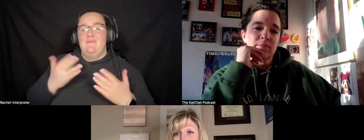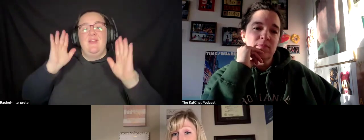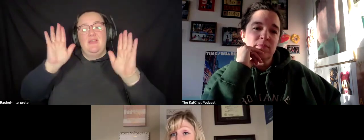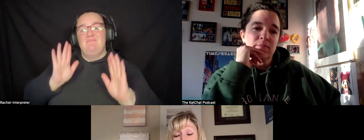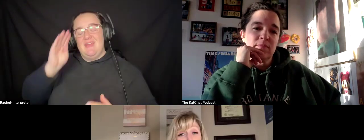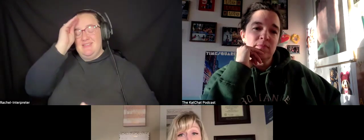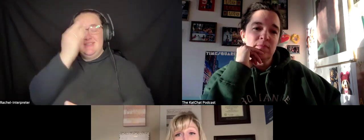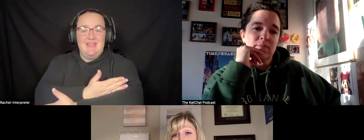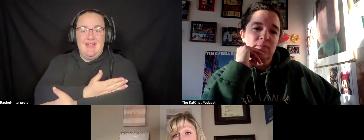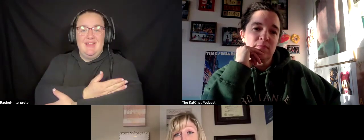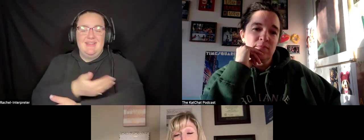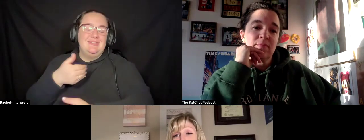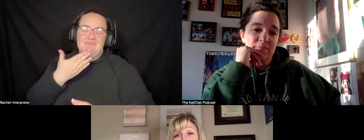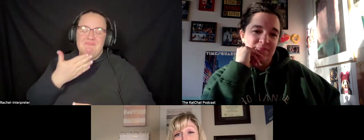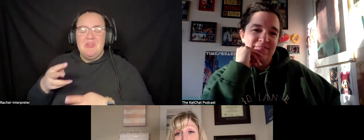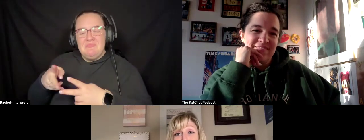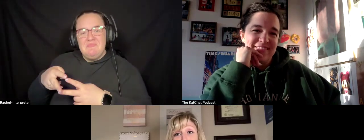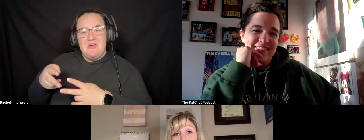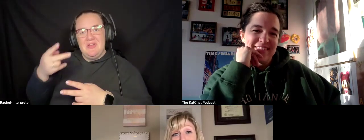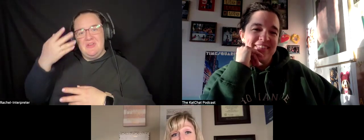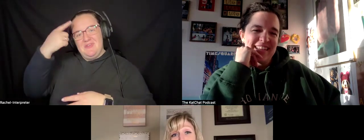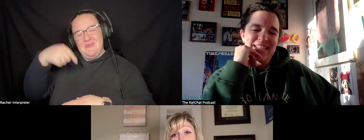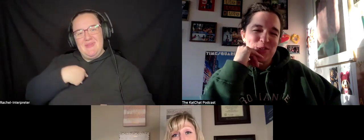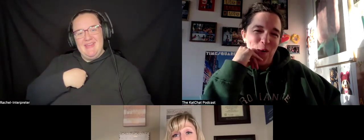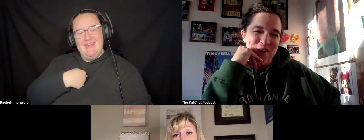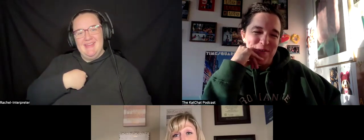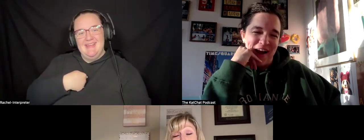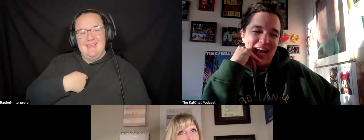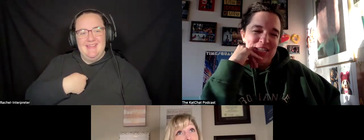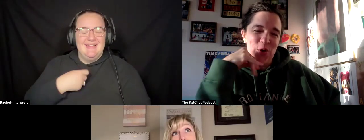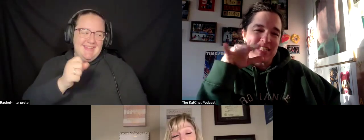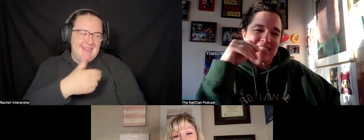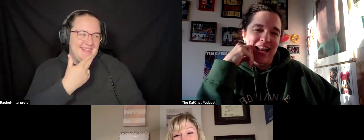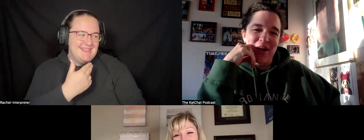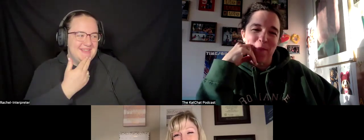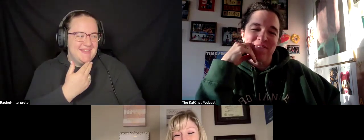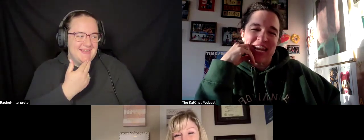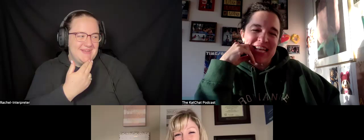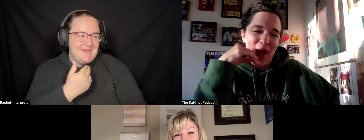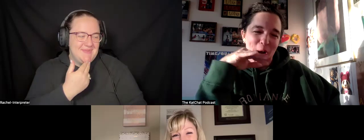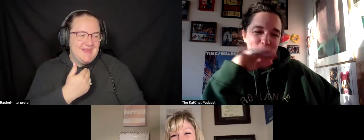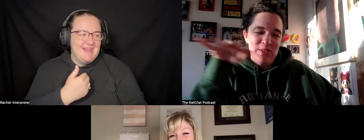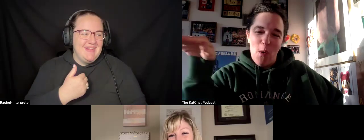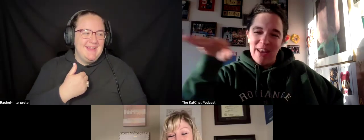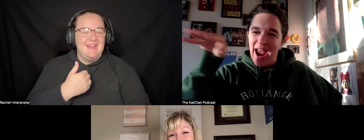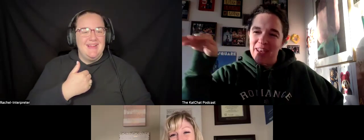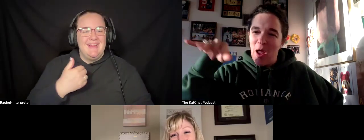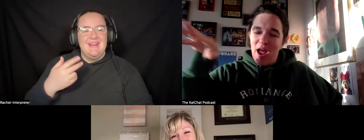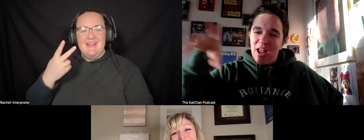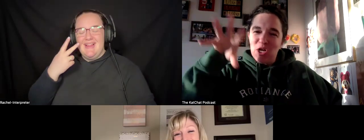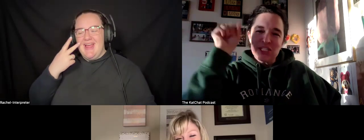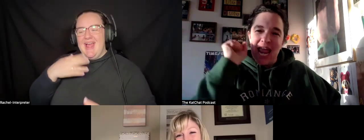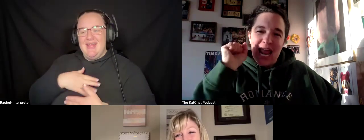boy. He's been a great little partner for me, and The so as long deliver. as I enjoyed seeing a couple of videos going